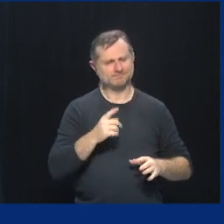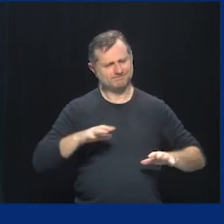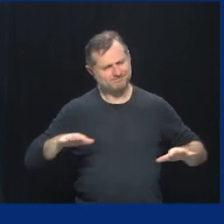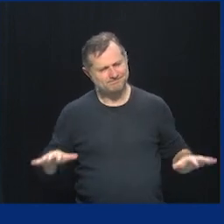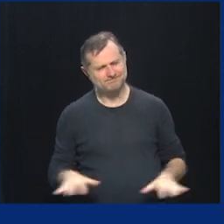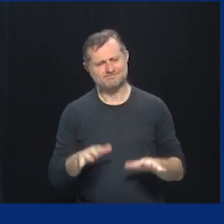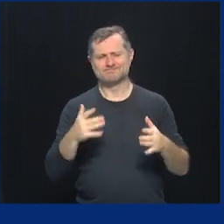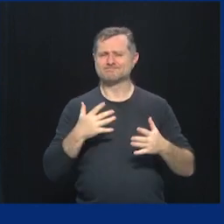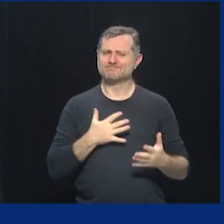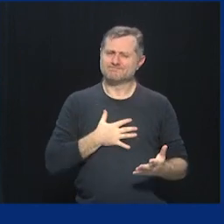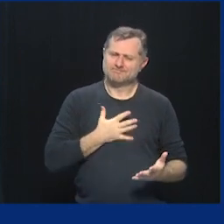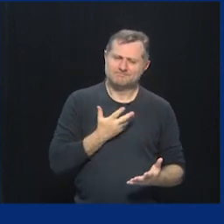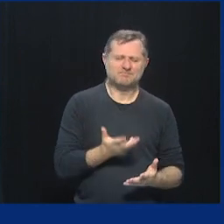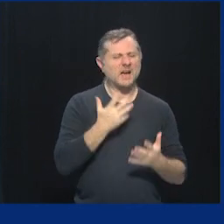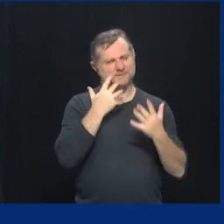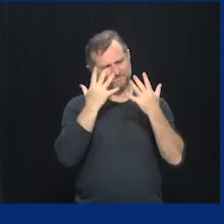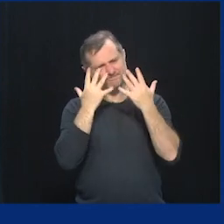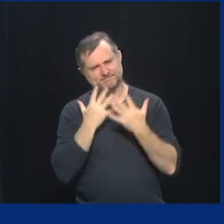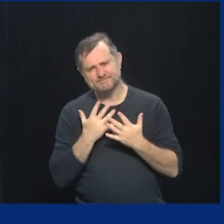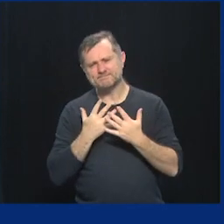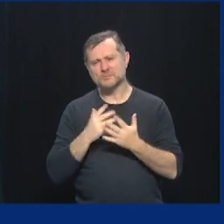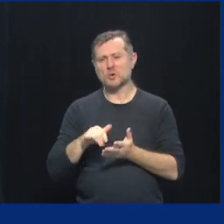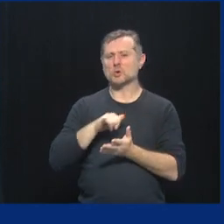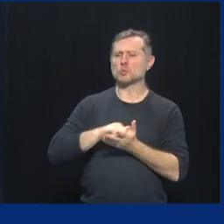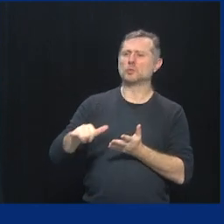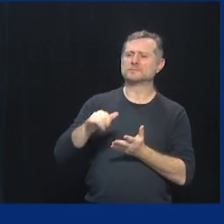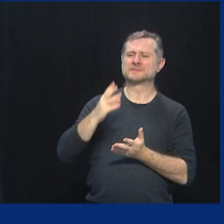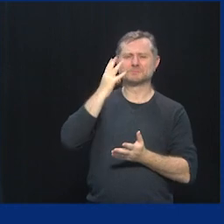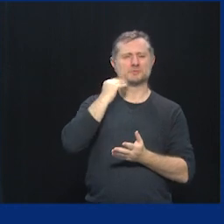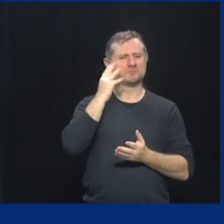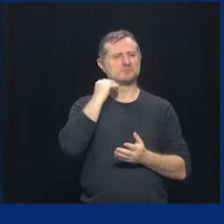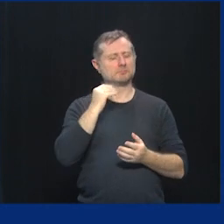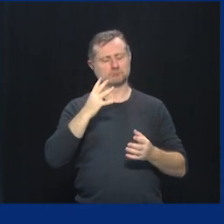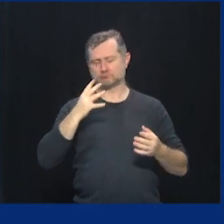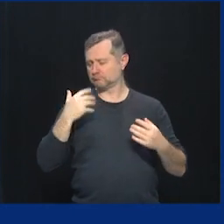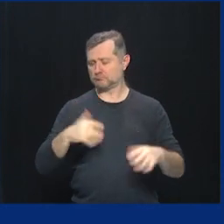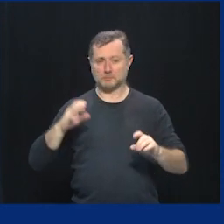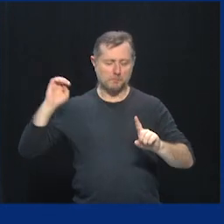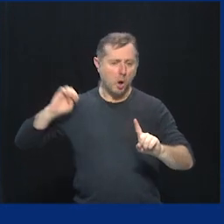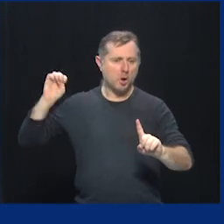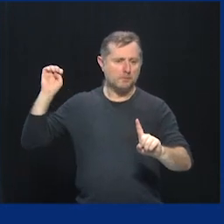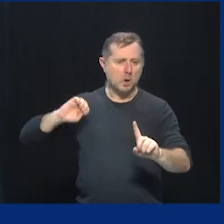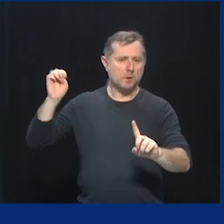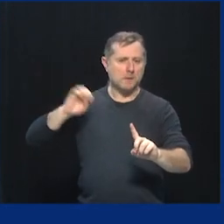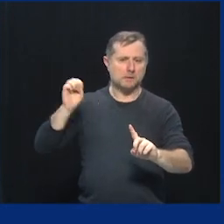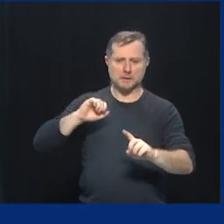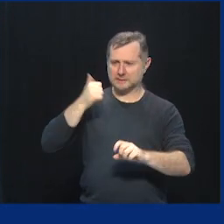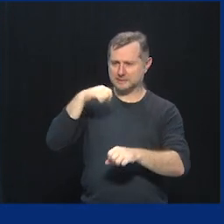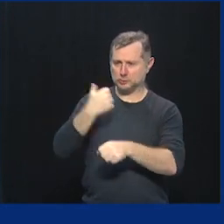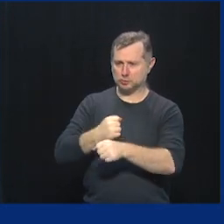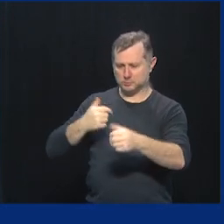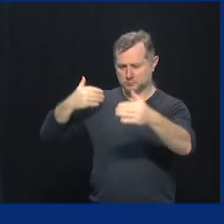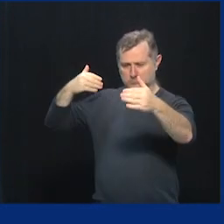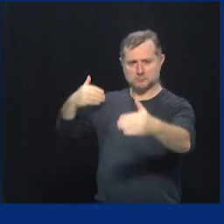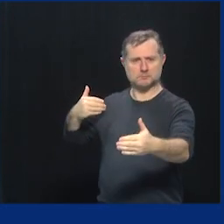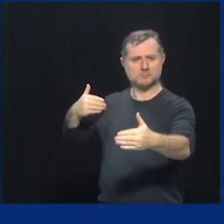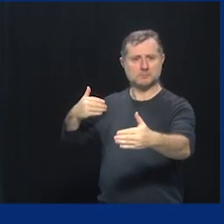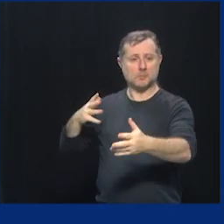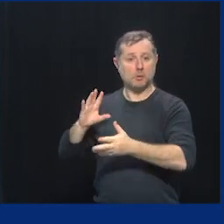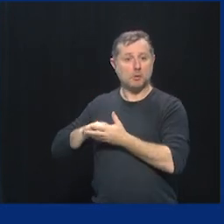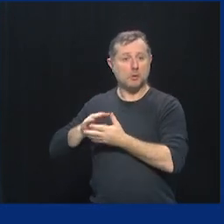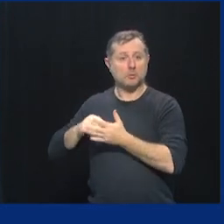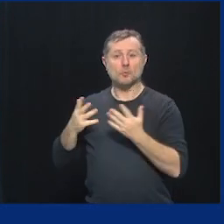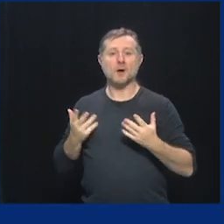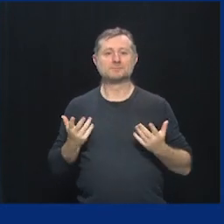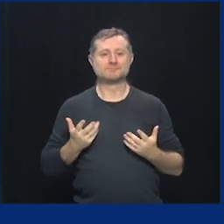we in New York have experienced too many emergencies in the last decade. And the one thing we've learned through these emergencies